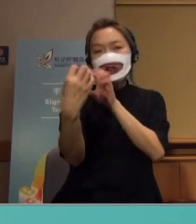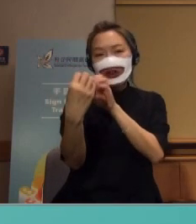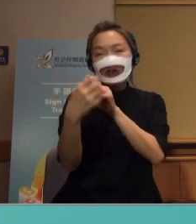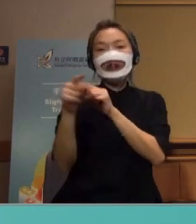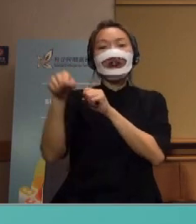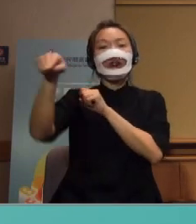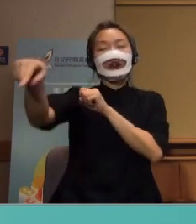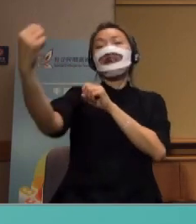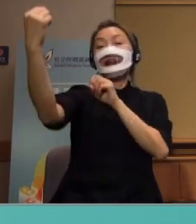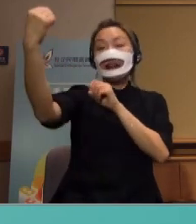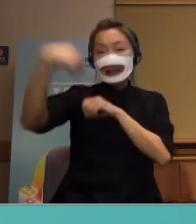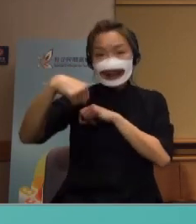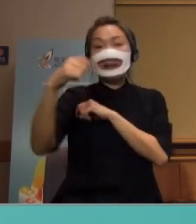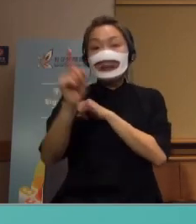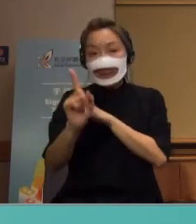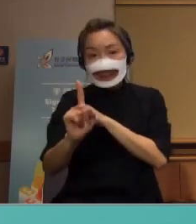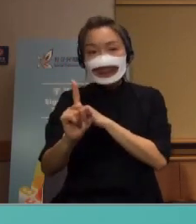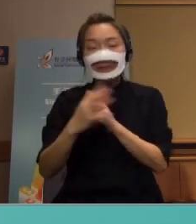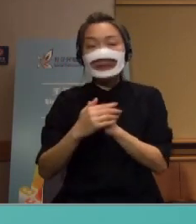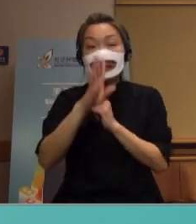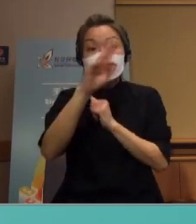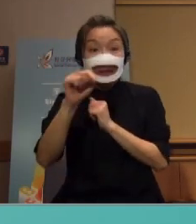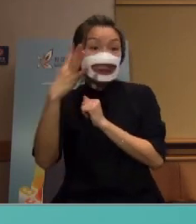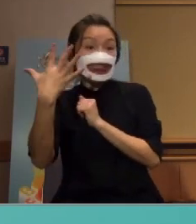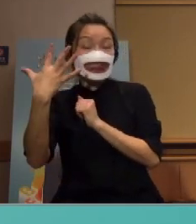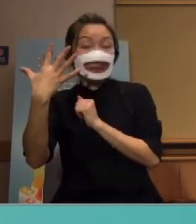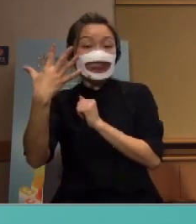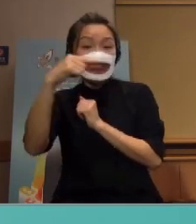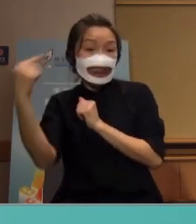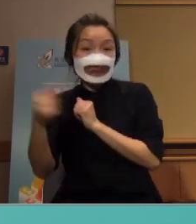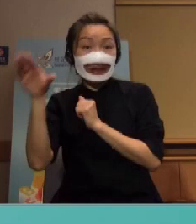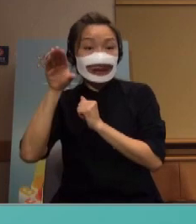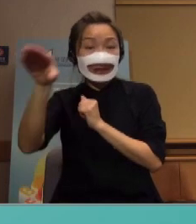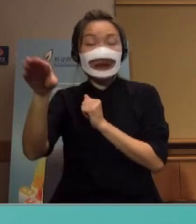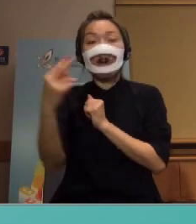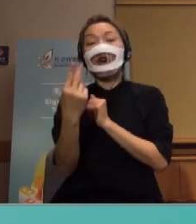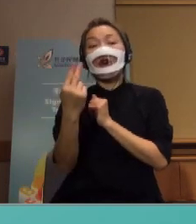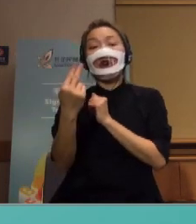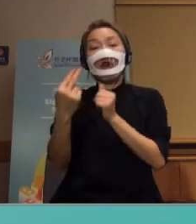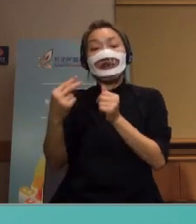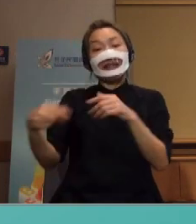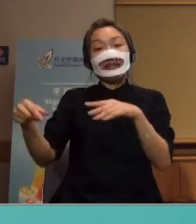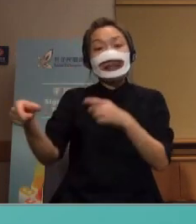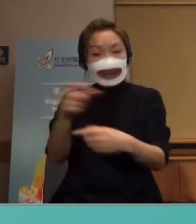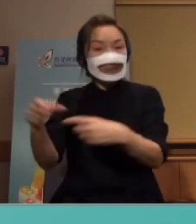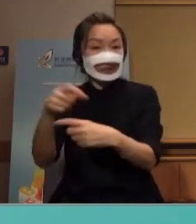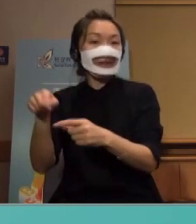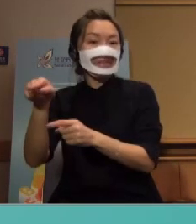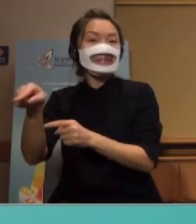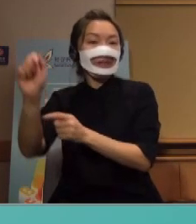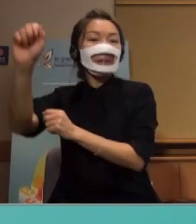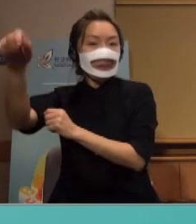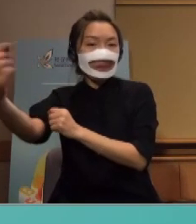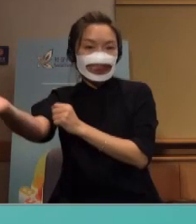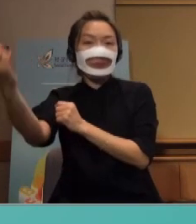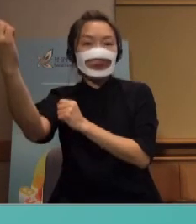finance. So her minimum check size is about 50 million US. So if you want to actually deal with kind of sovereign size funding, this is actually where a lot of the opportunities